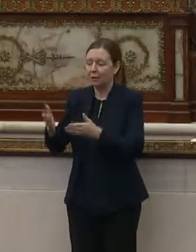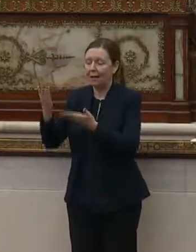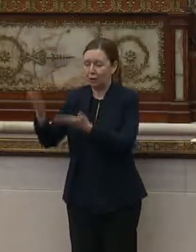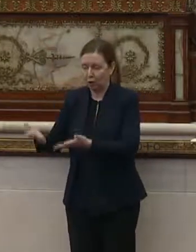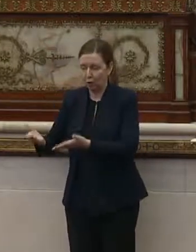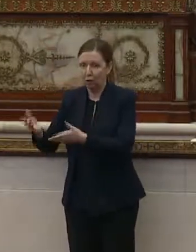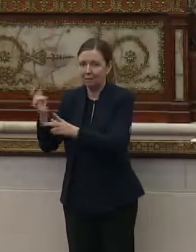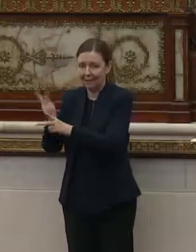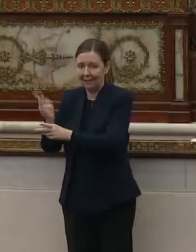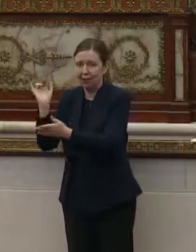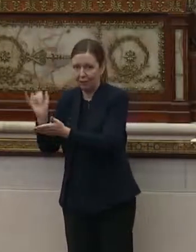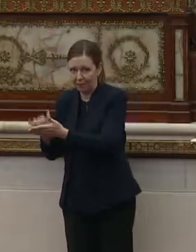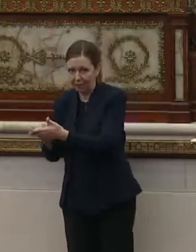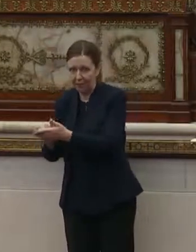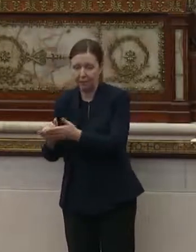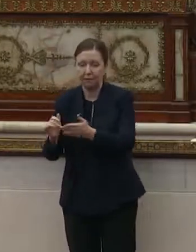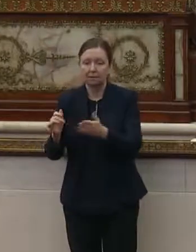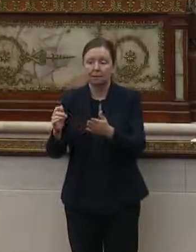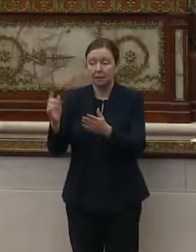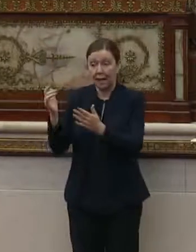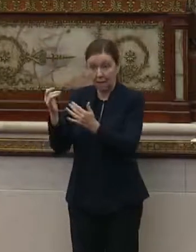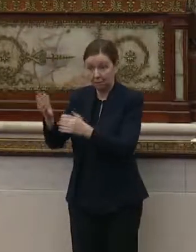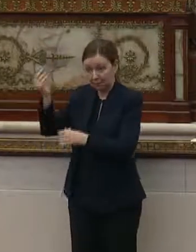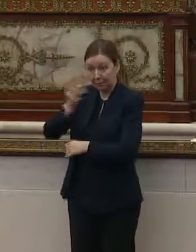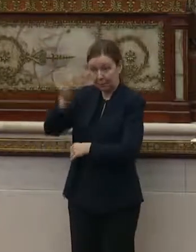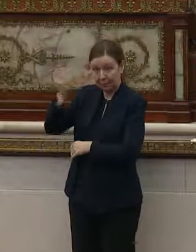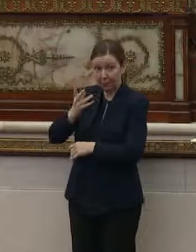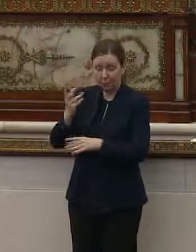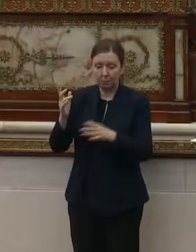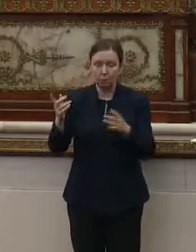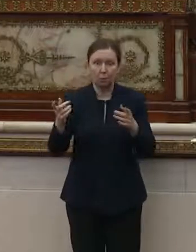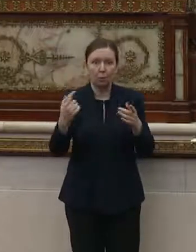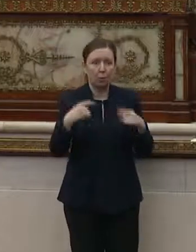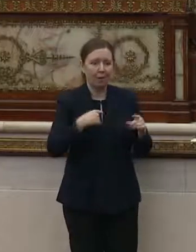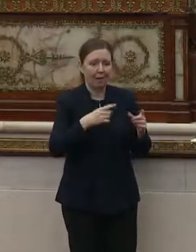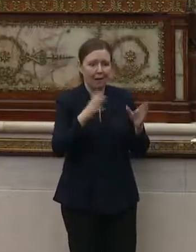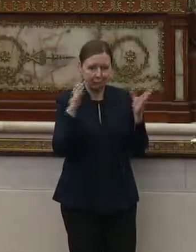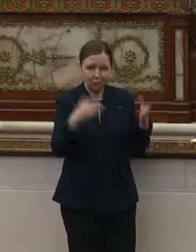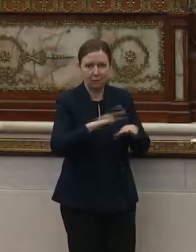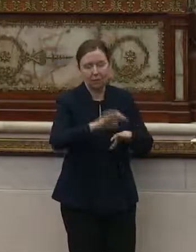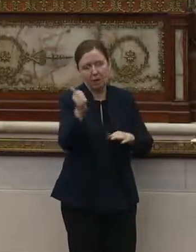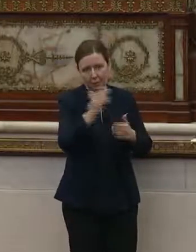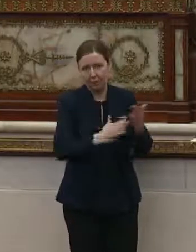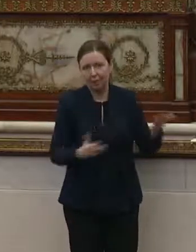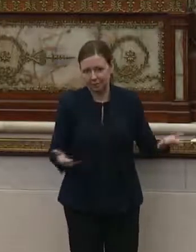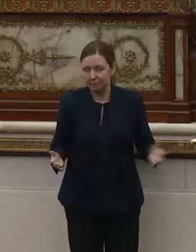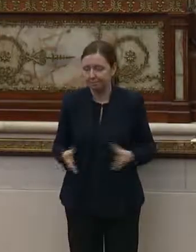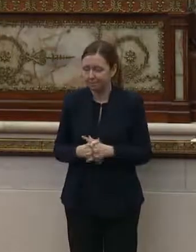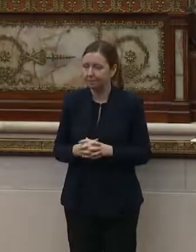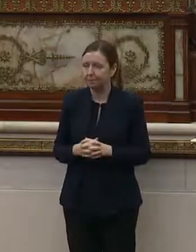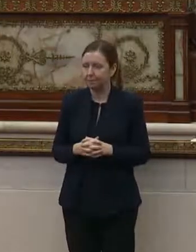deal with that, but while still keeping me informed while I dealt with these other aspects of that.